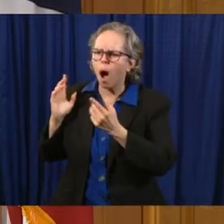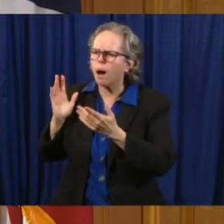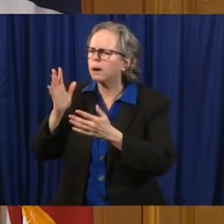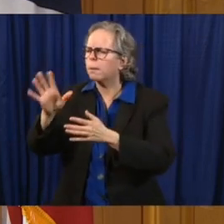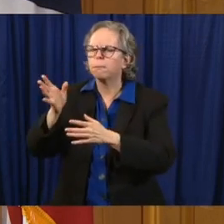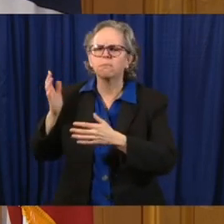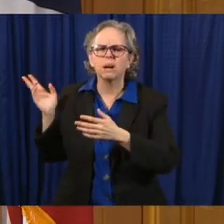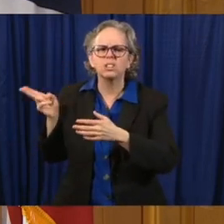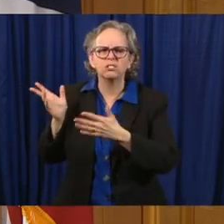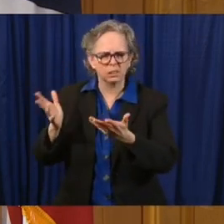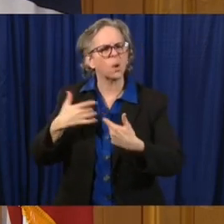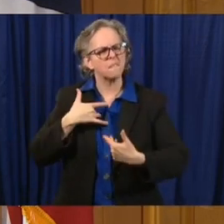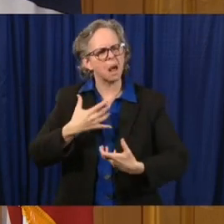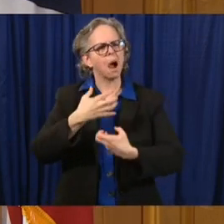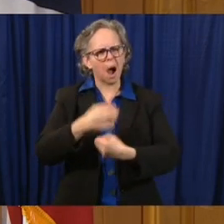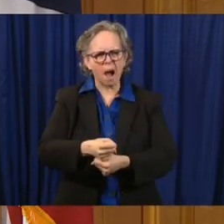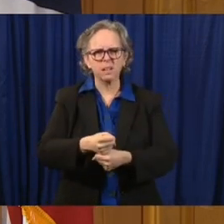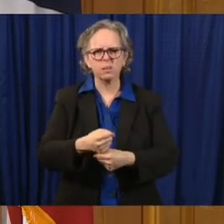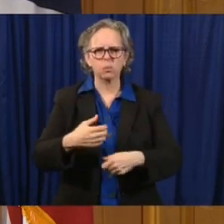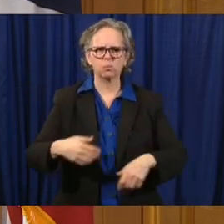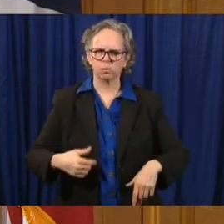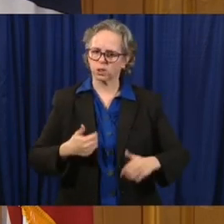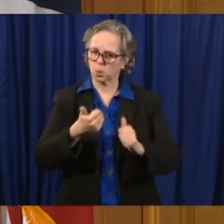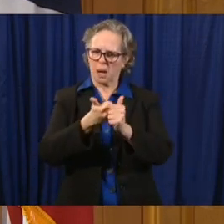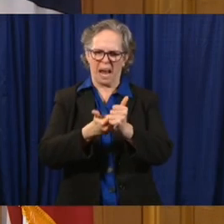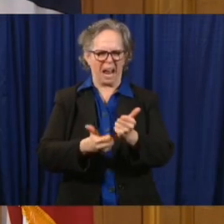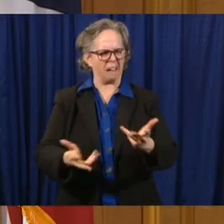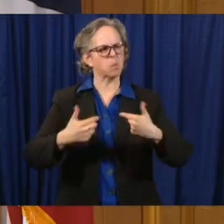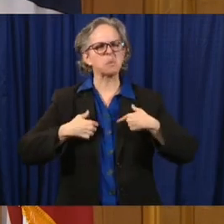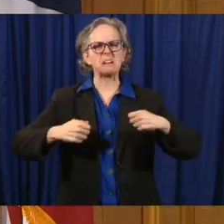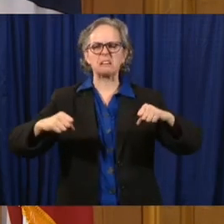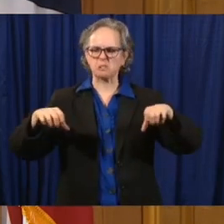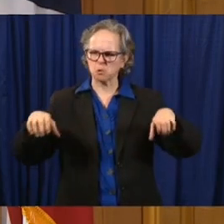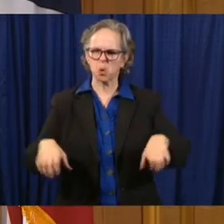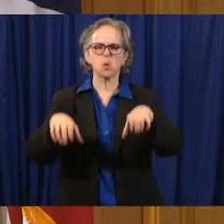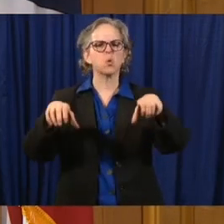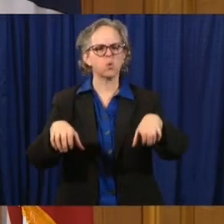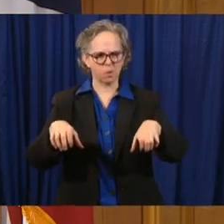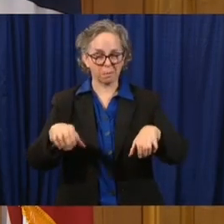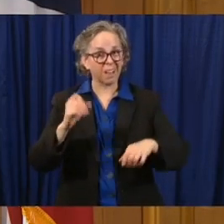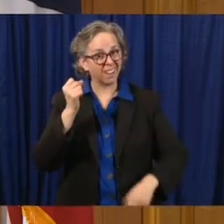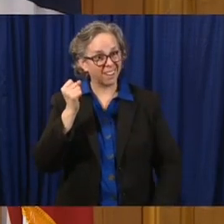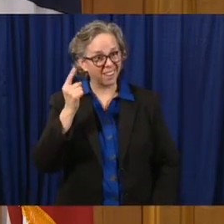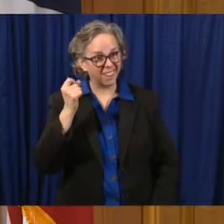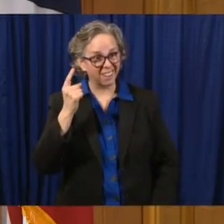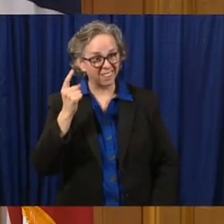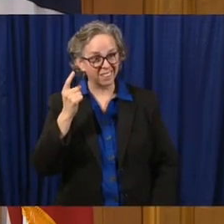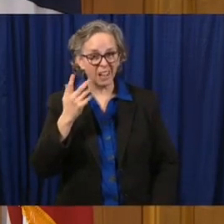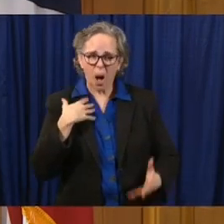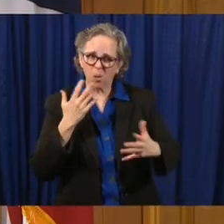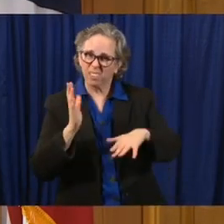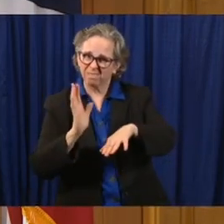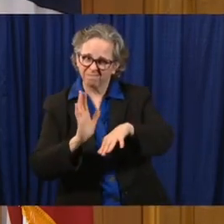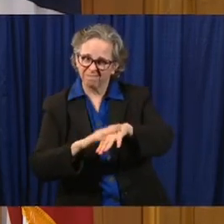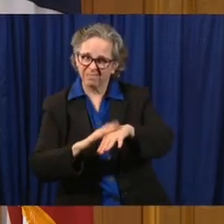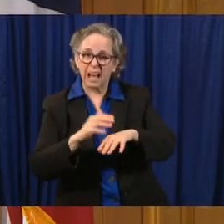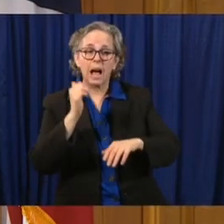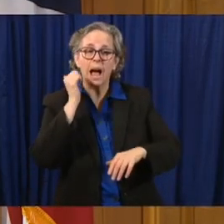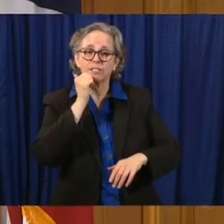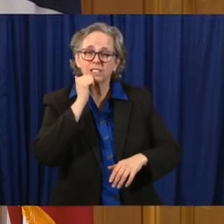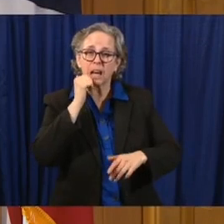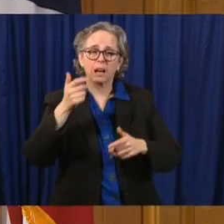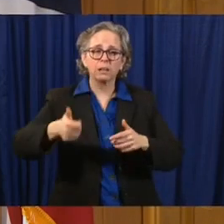can, but I will also tell you that every day I asked the director, is there anything else we can